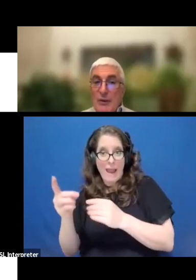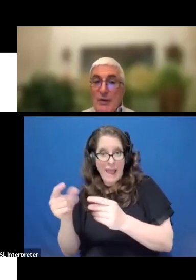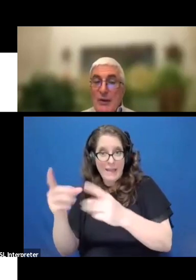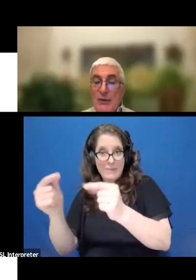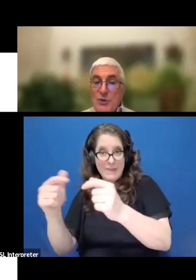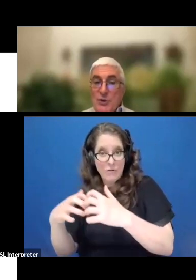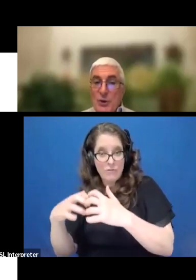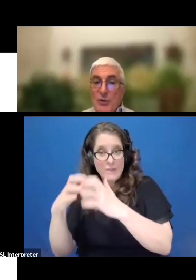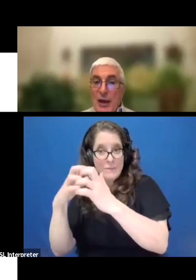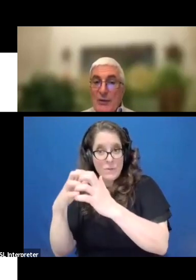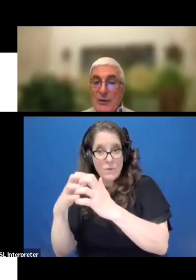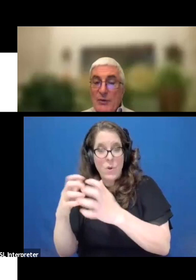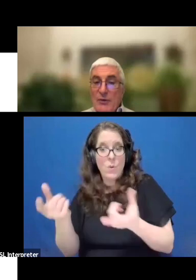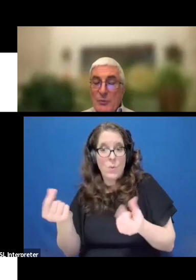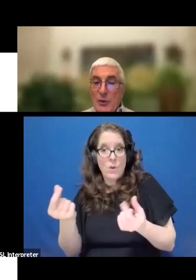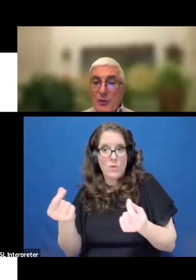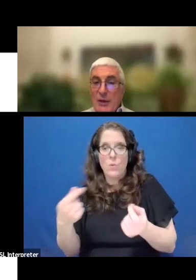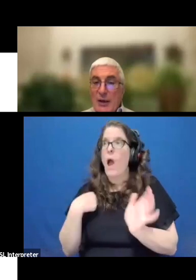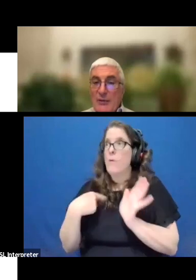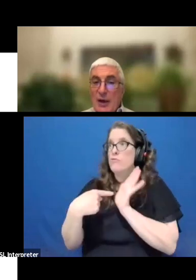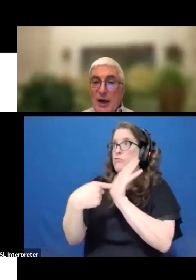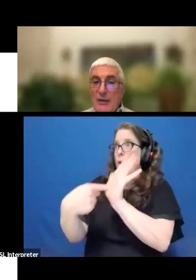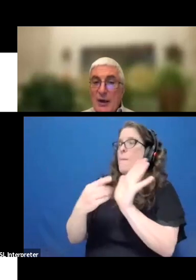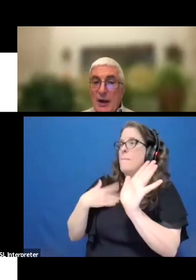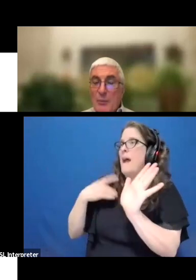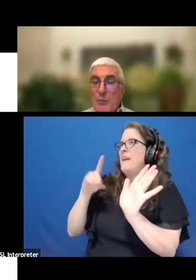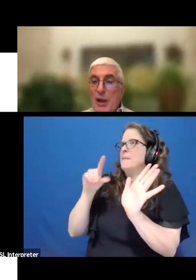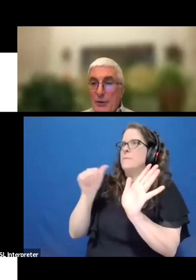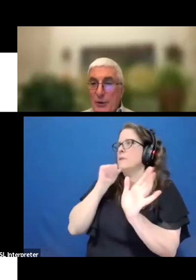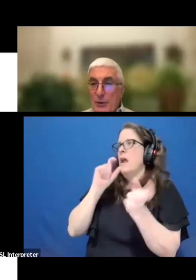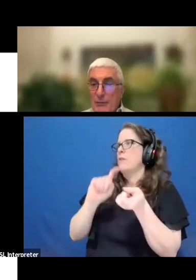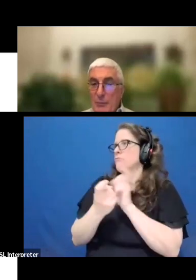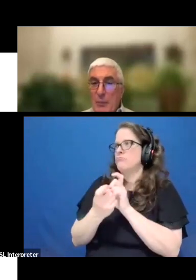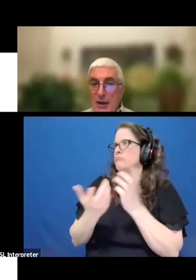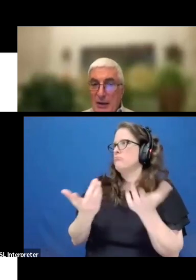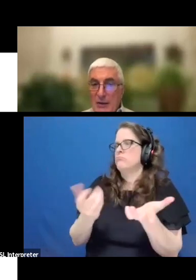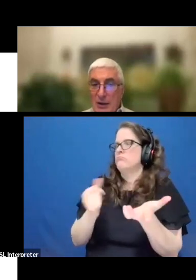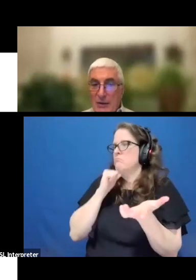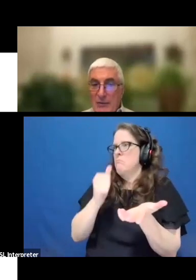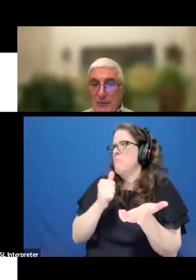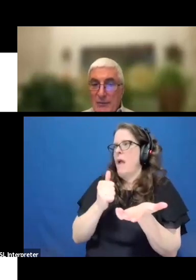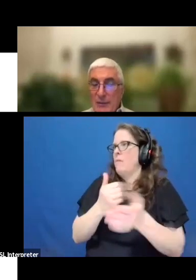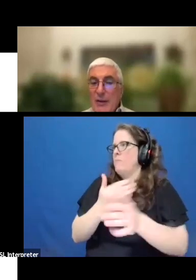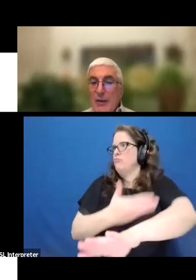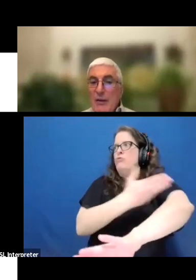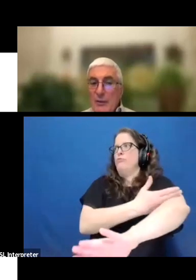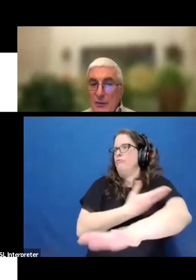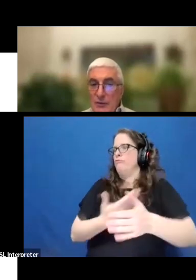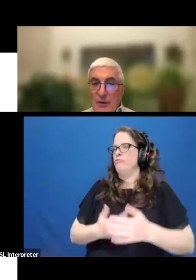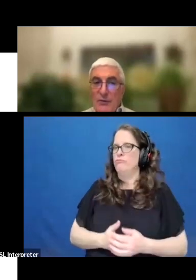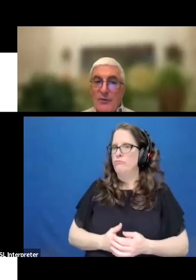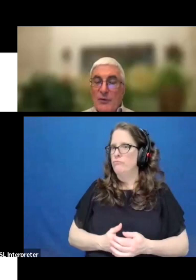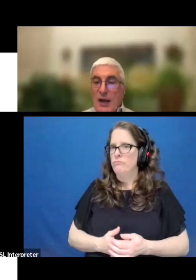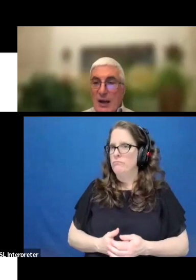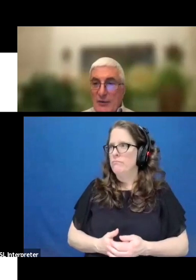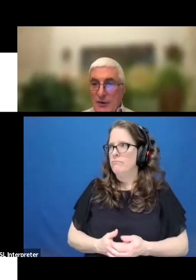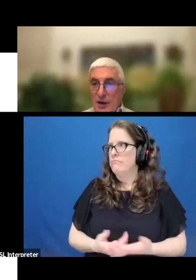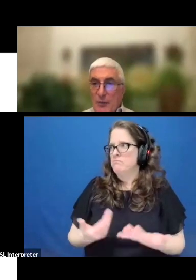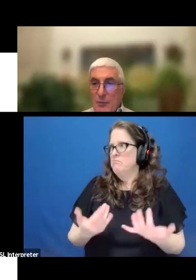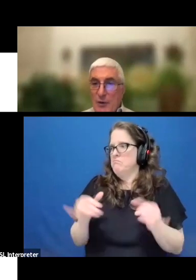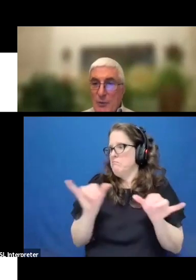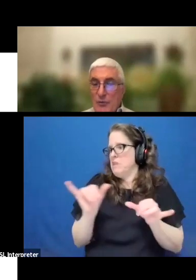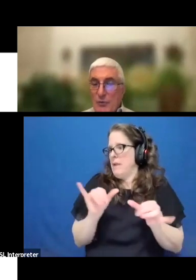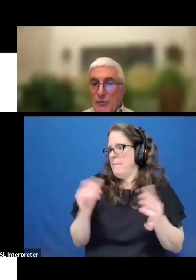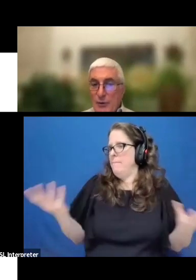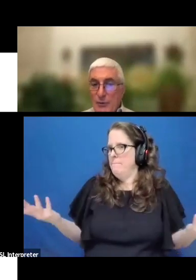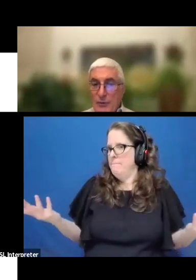do is show that your disability has not gotten better medically since the last